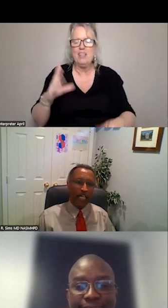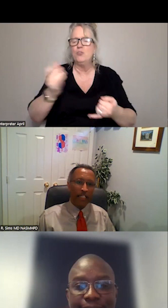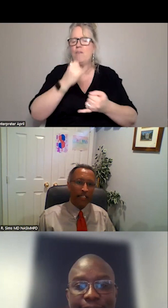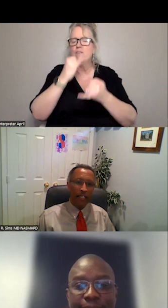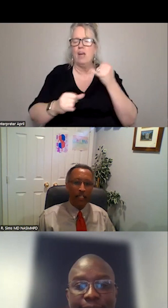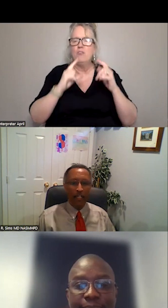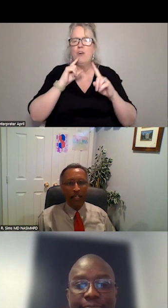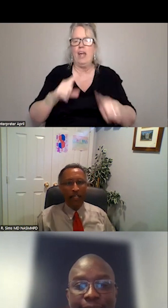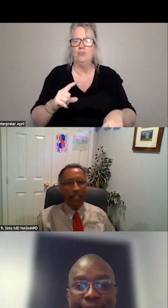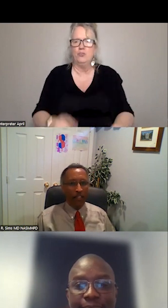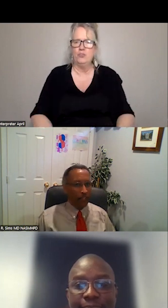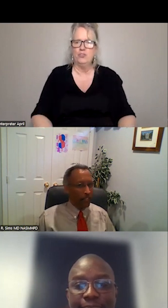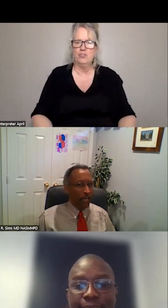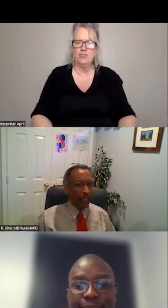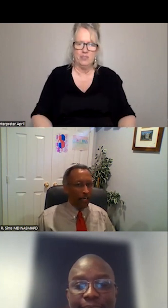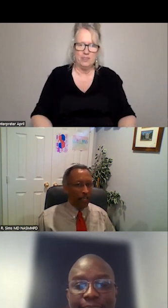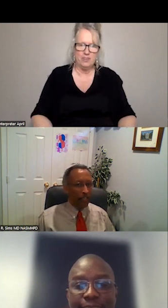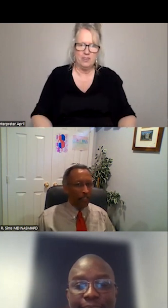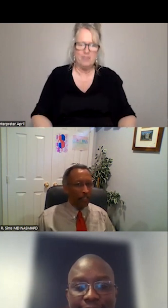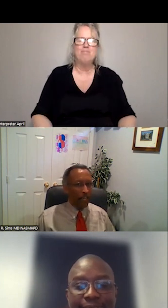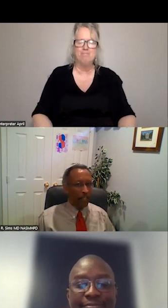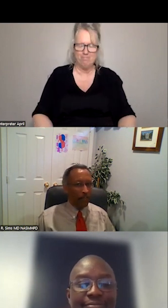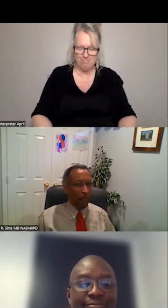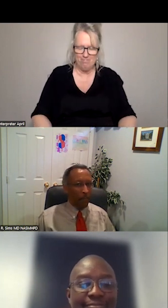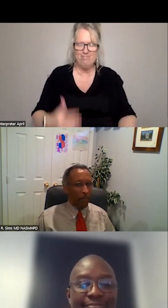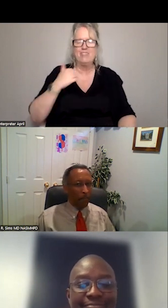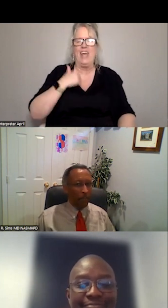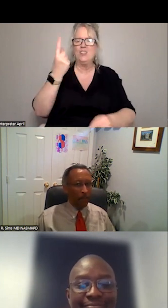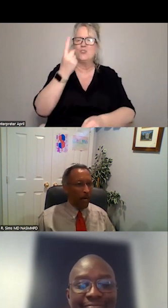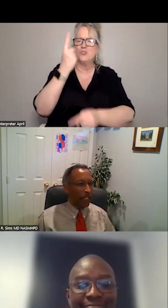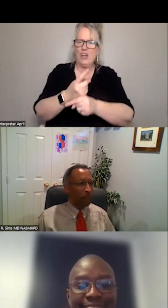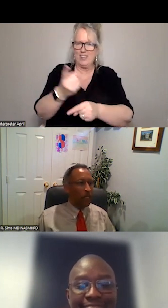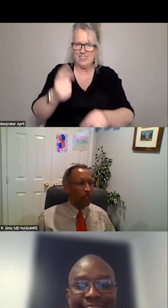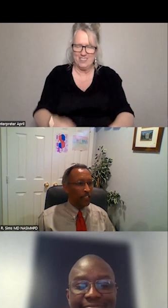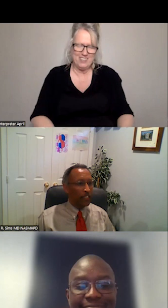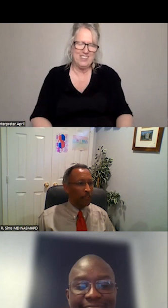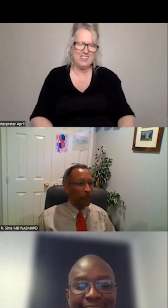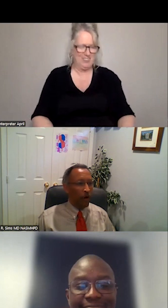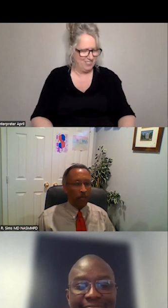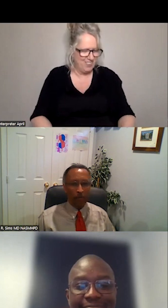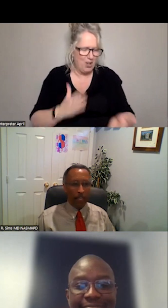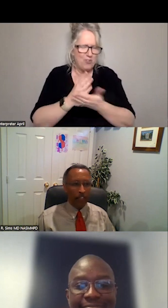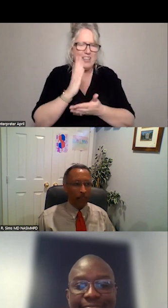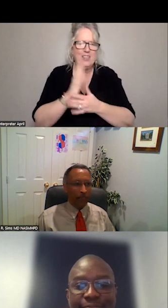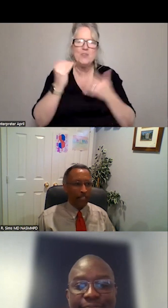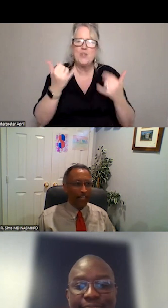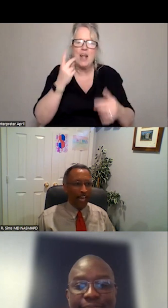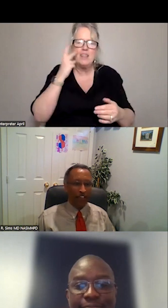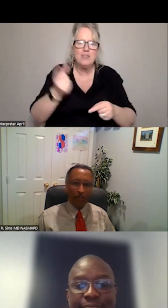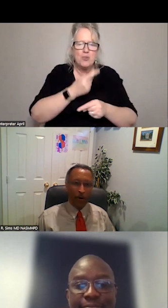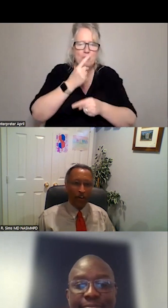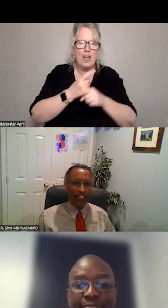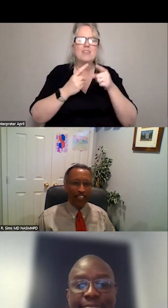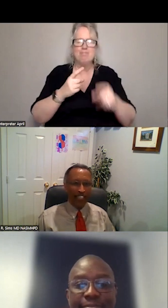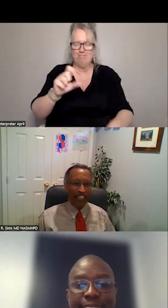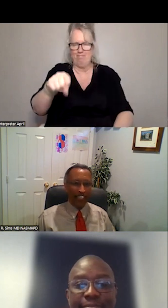sir, is Canada, correct? All righty. Well, let's see if you are correct. So, and